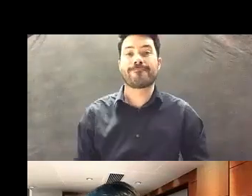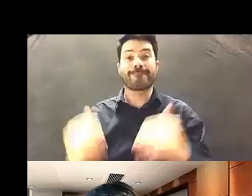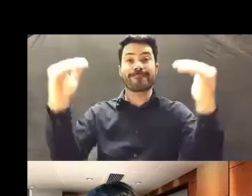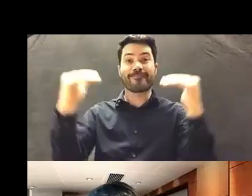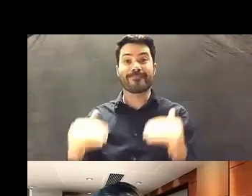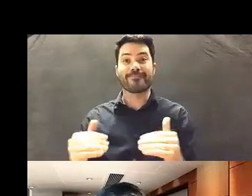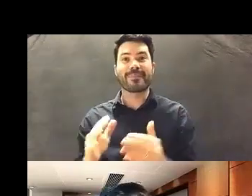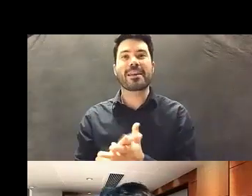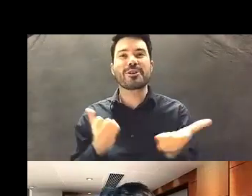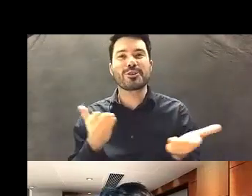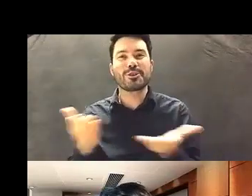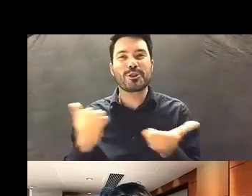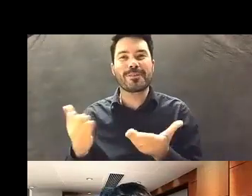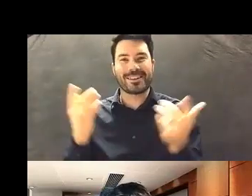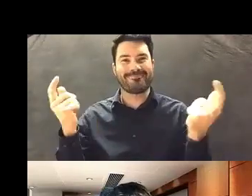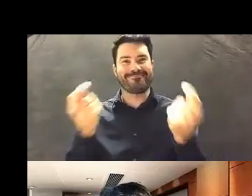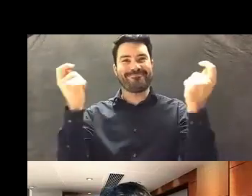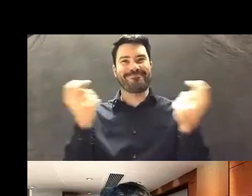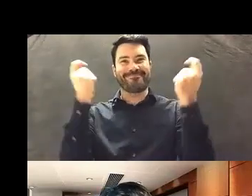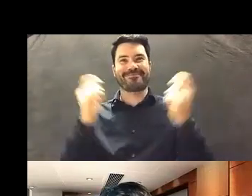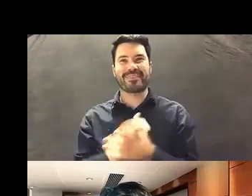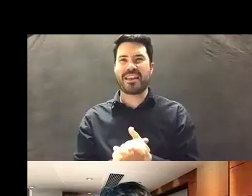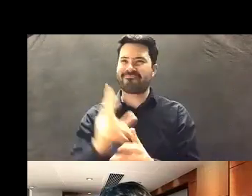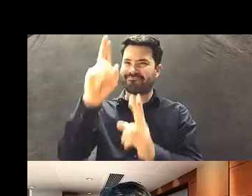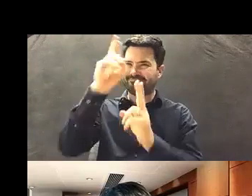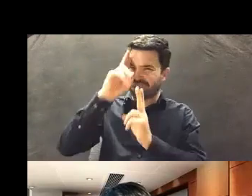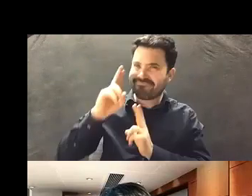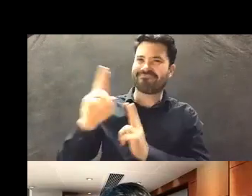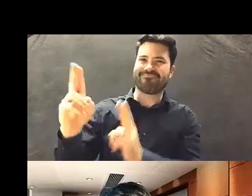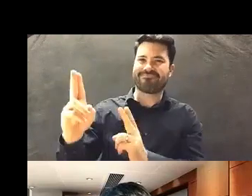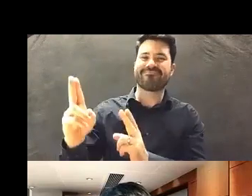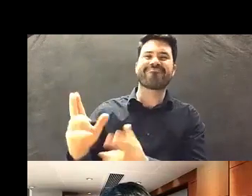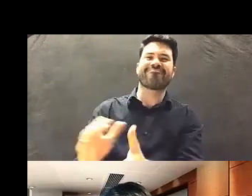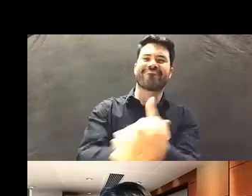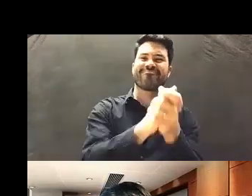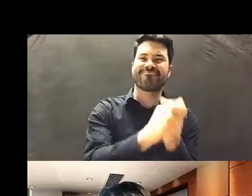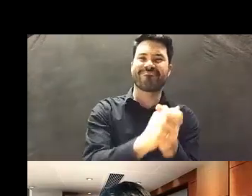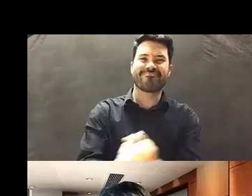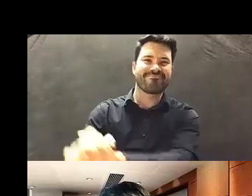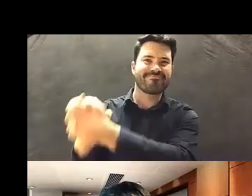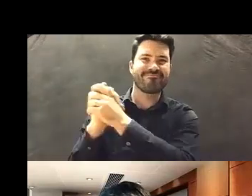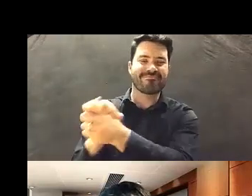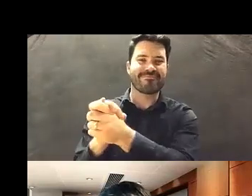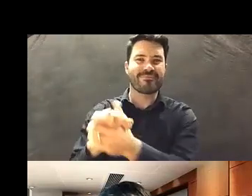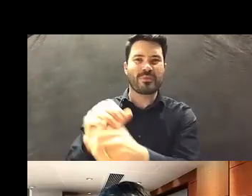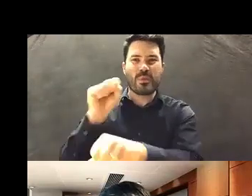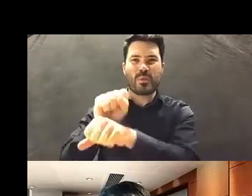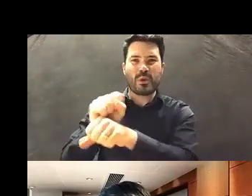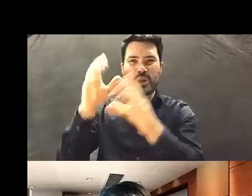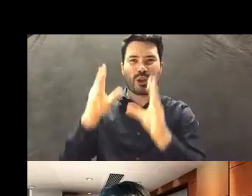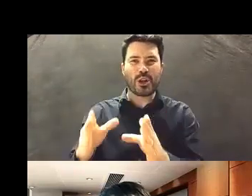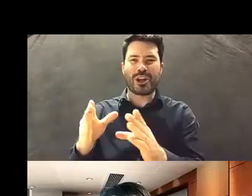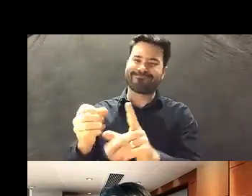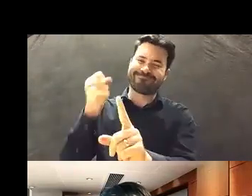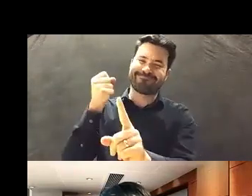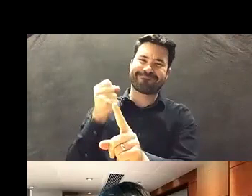Service awards. I am honored to congratulate our employees for celebrating their milestones this